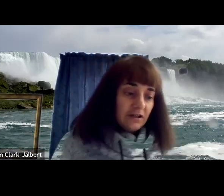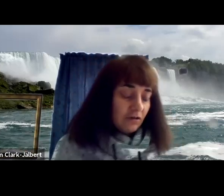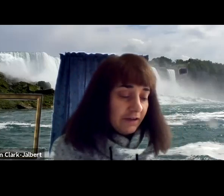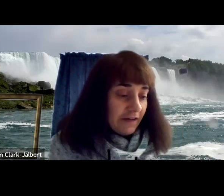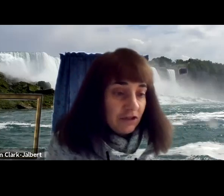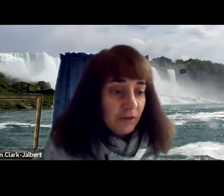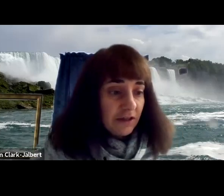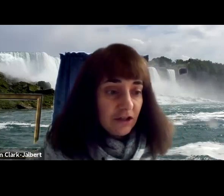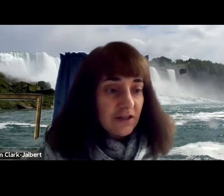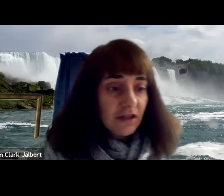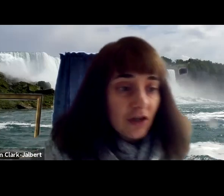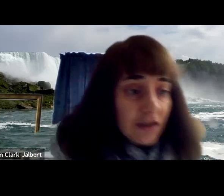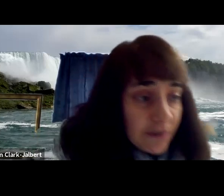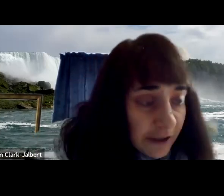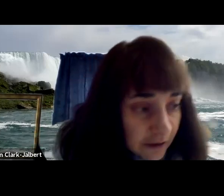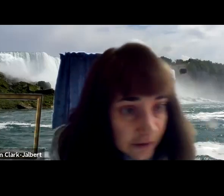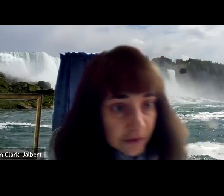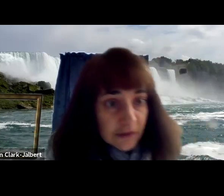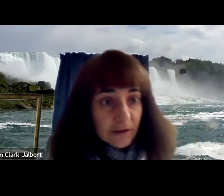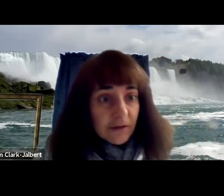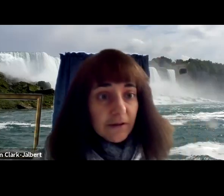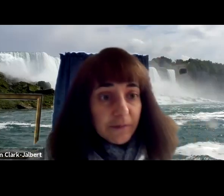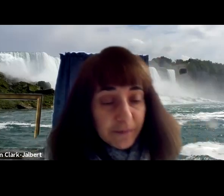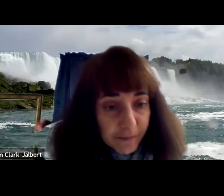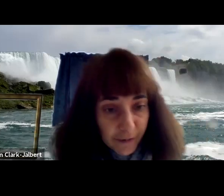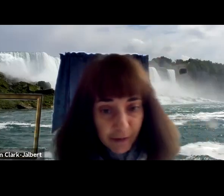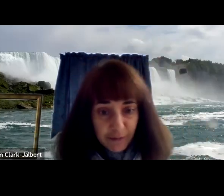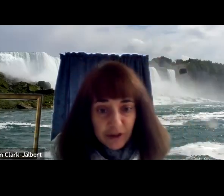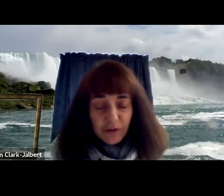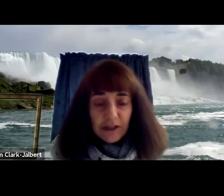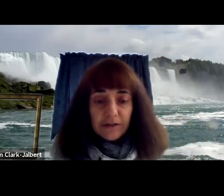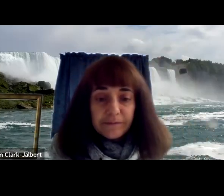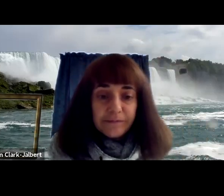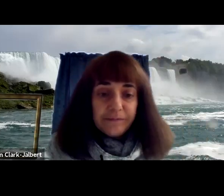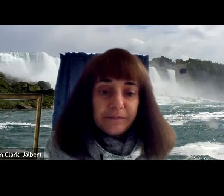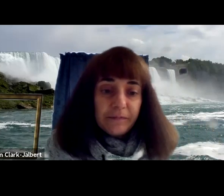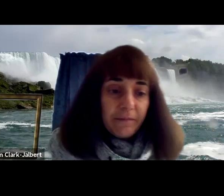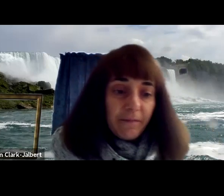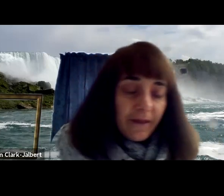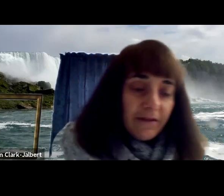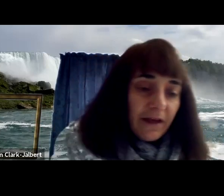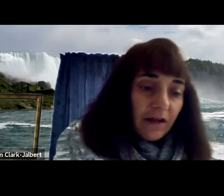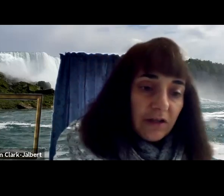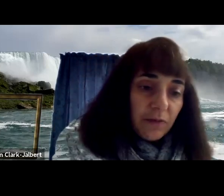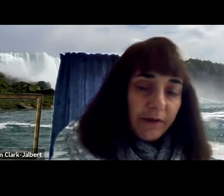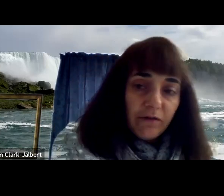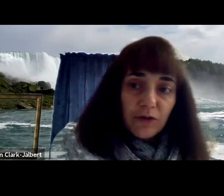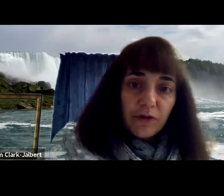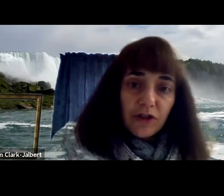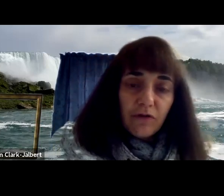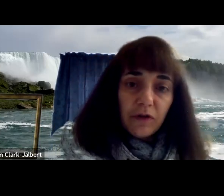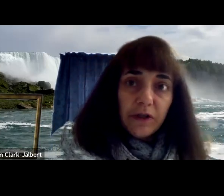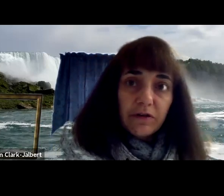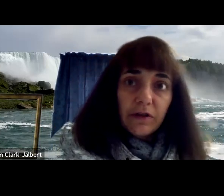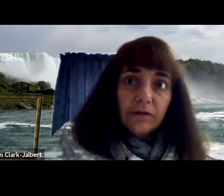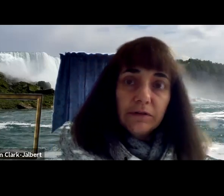sit. I said, don't even have to do anything. Just sit and talk to me. I'm happy doing it. Yeah. I think I lost one of my rose